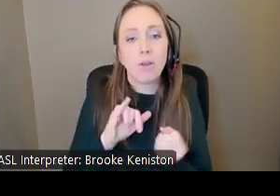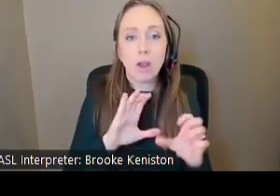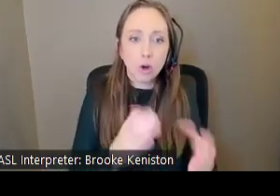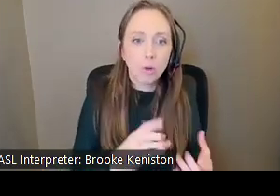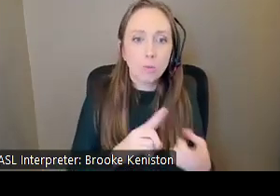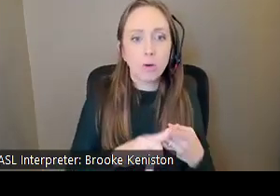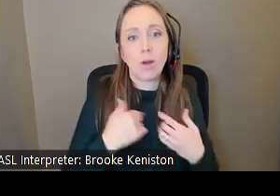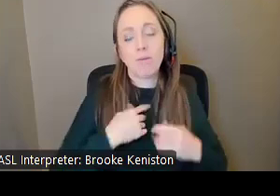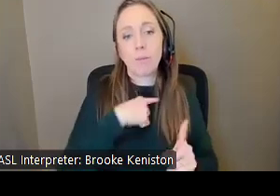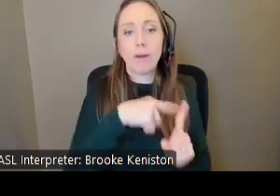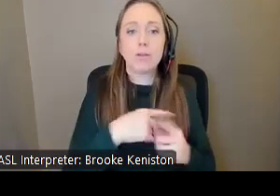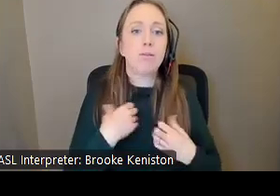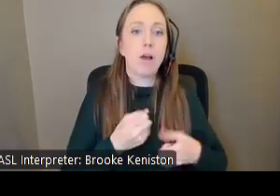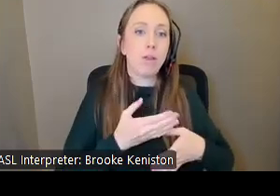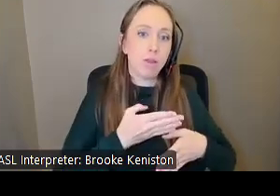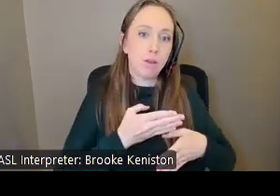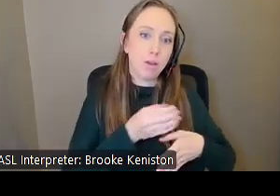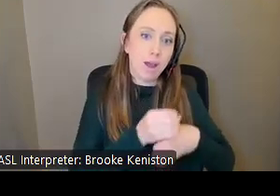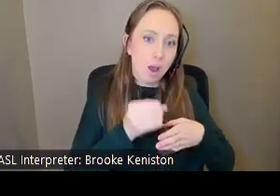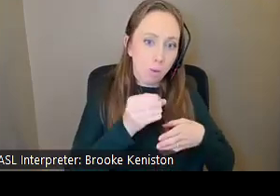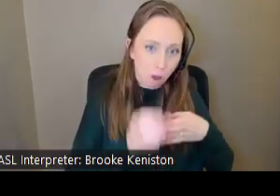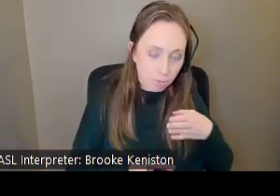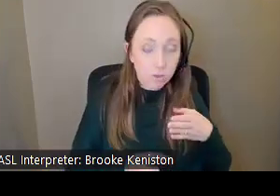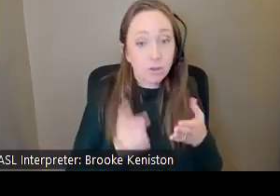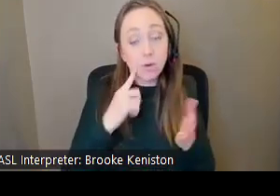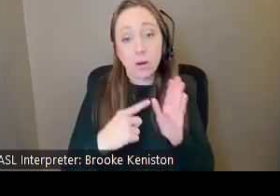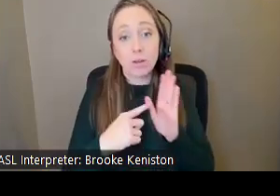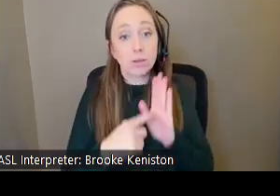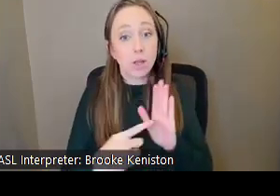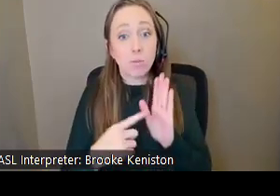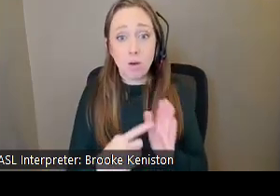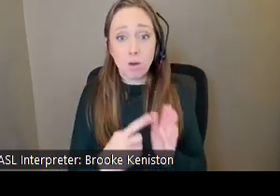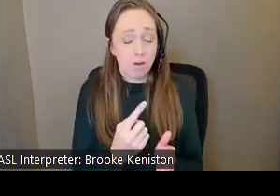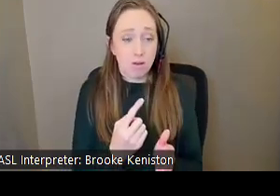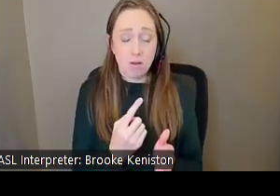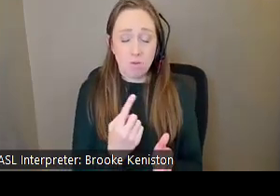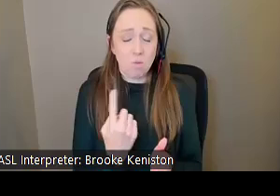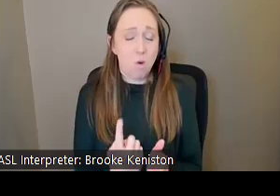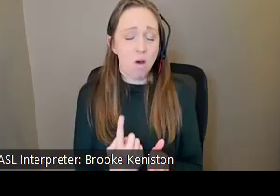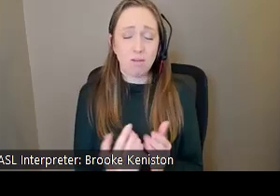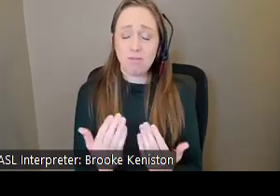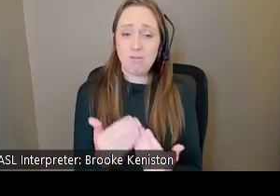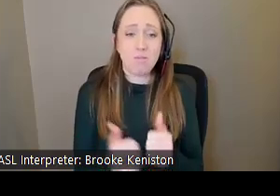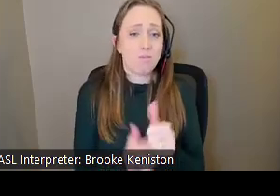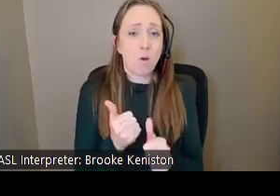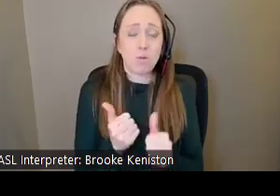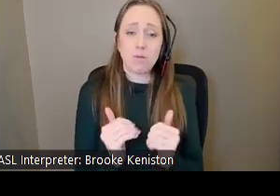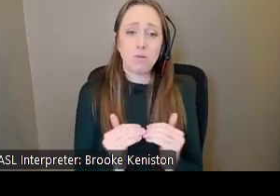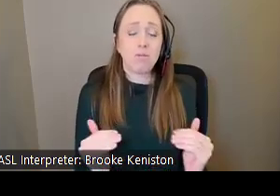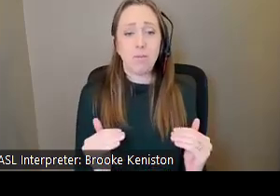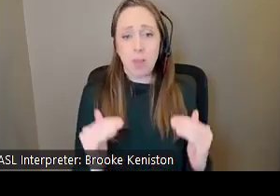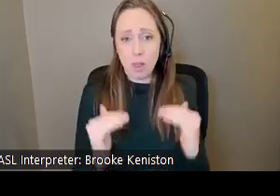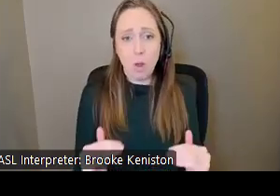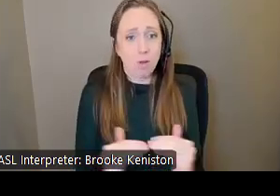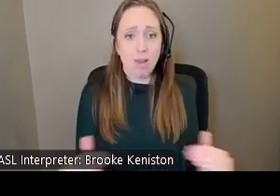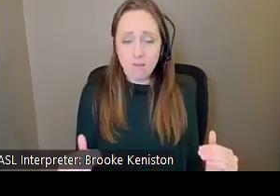it's getting them free samples for medications as a lowest level intervention to ensuring